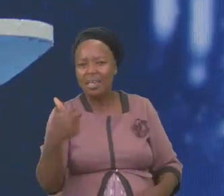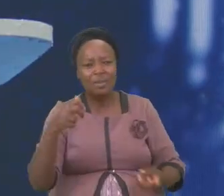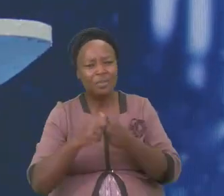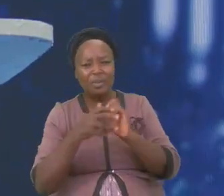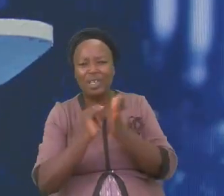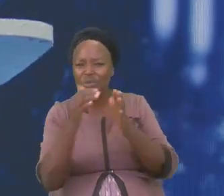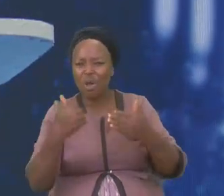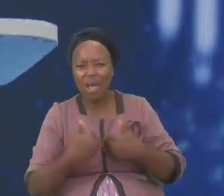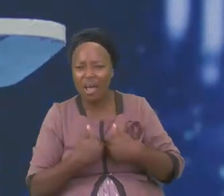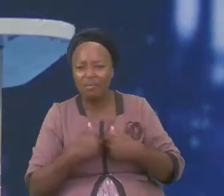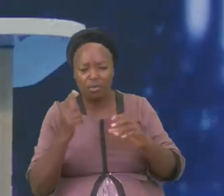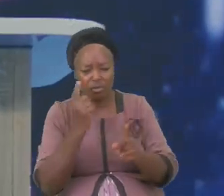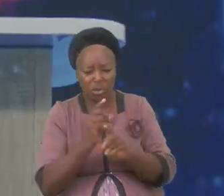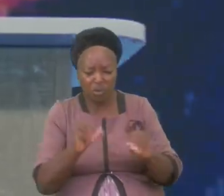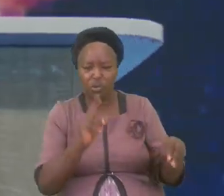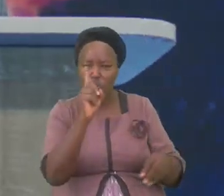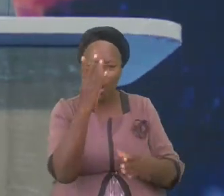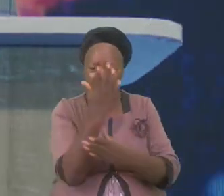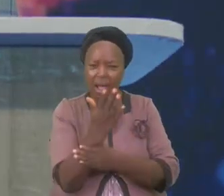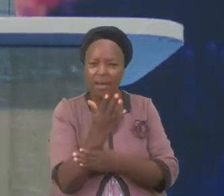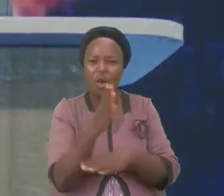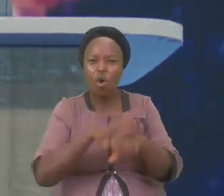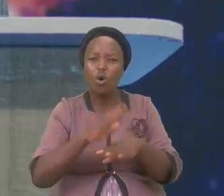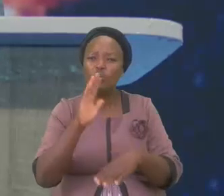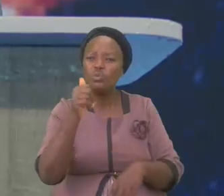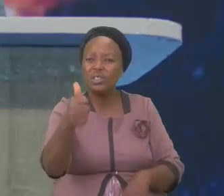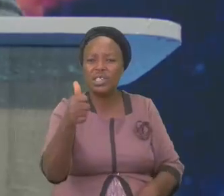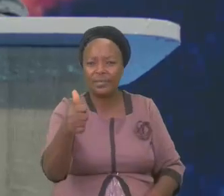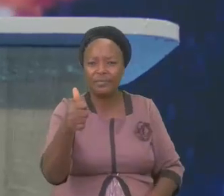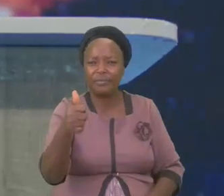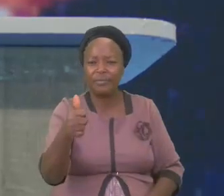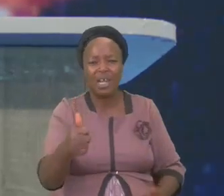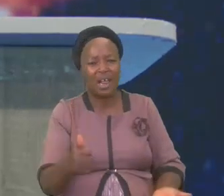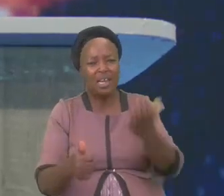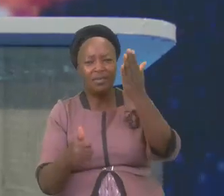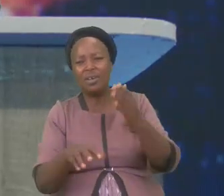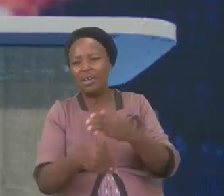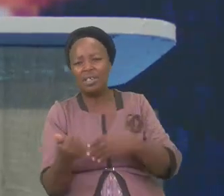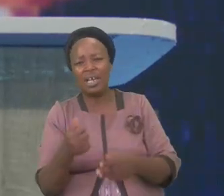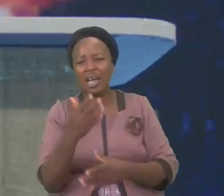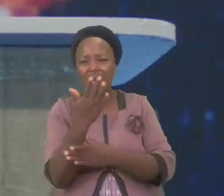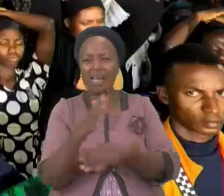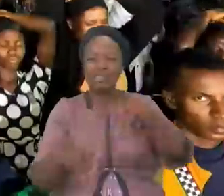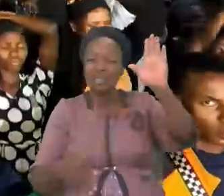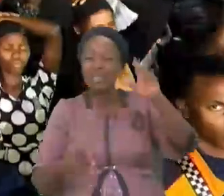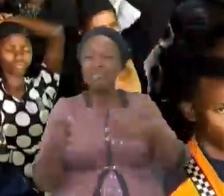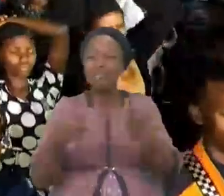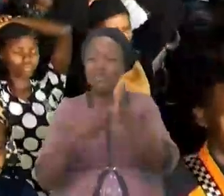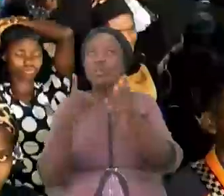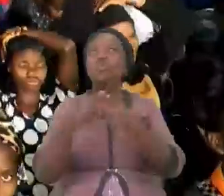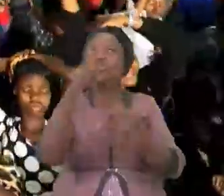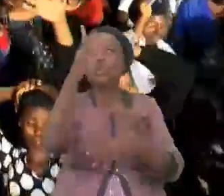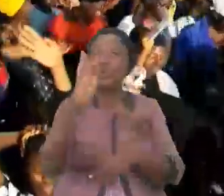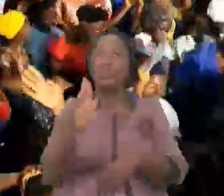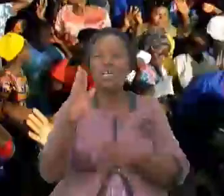yourself, raise up the other hand, indicating to God that, Lord, I'm here